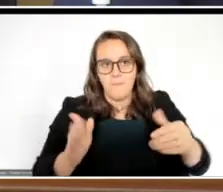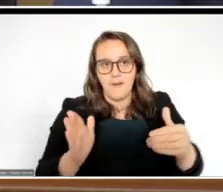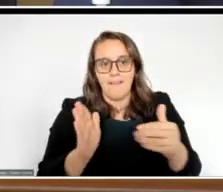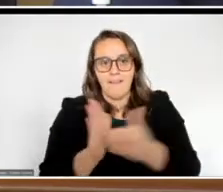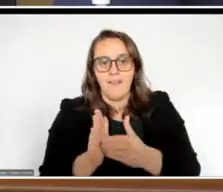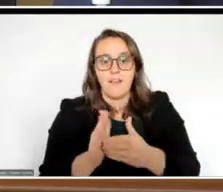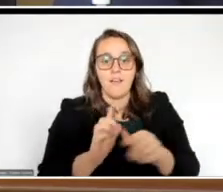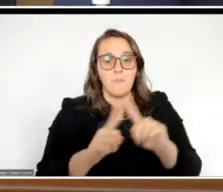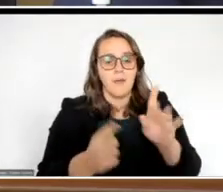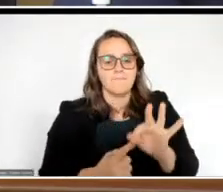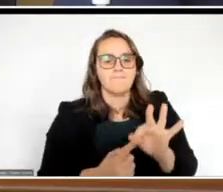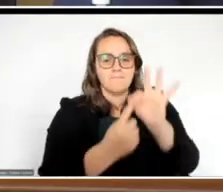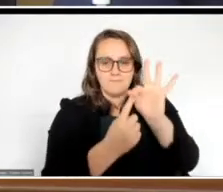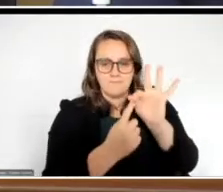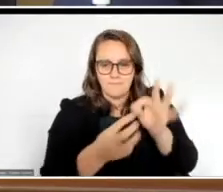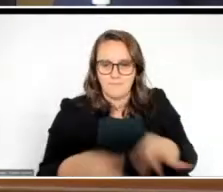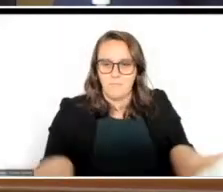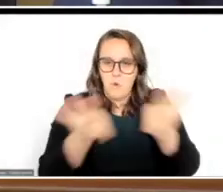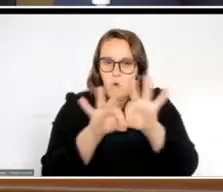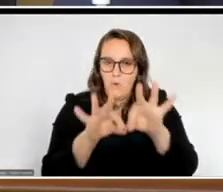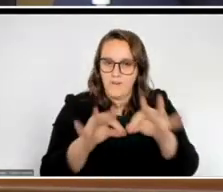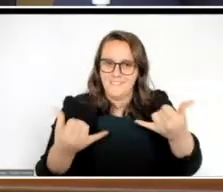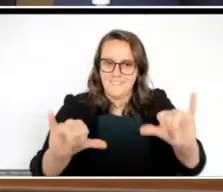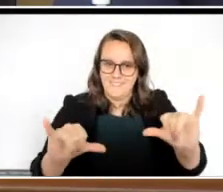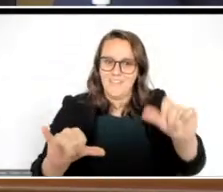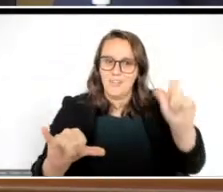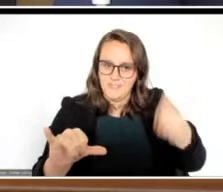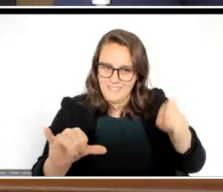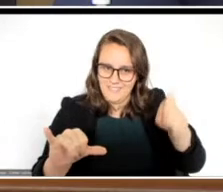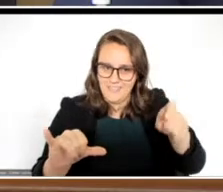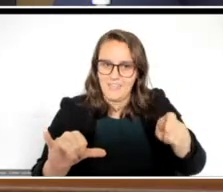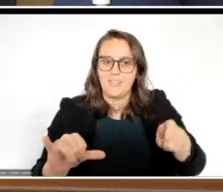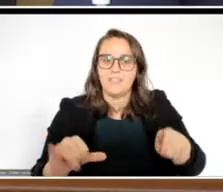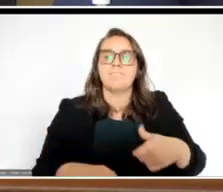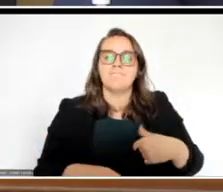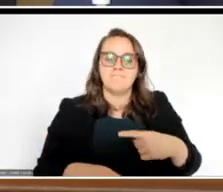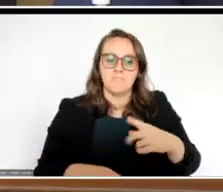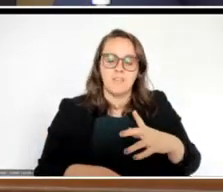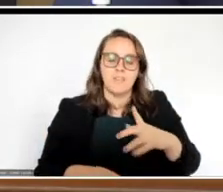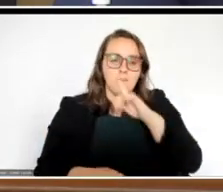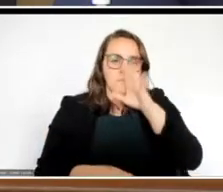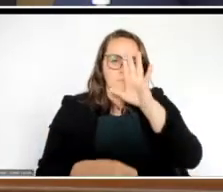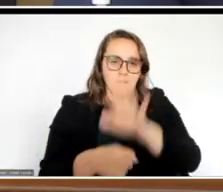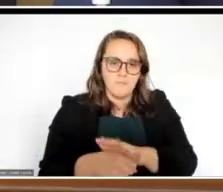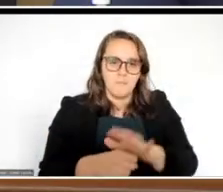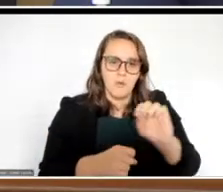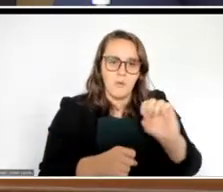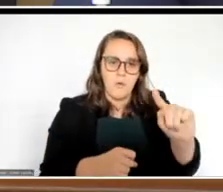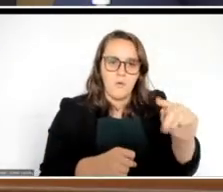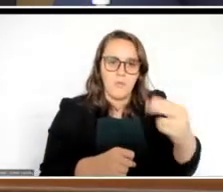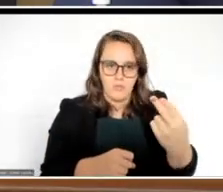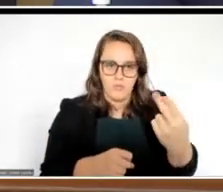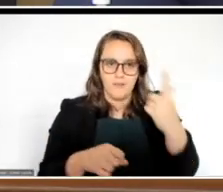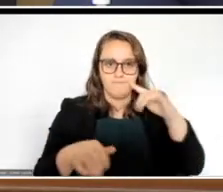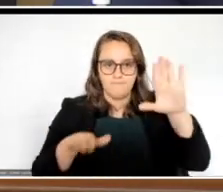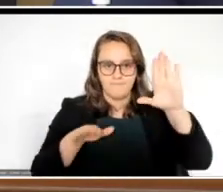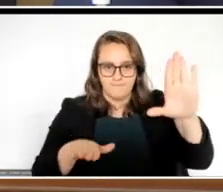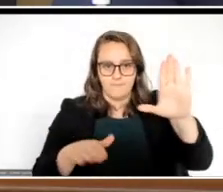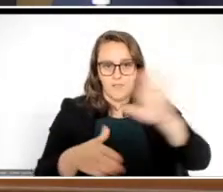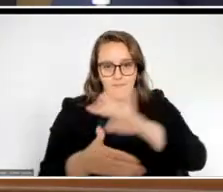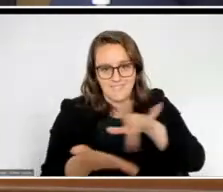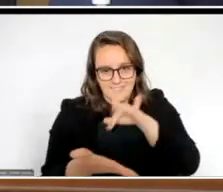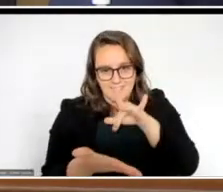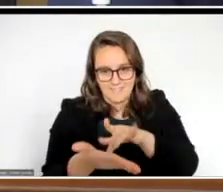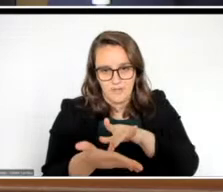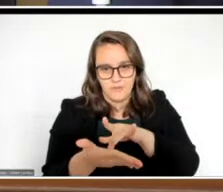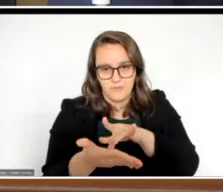remains. We must seek the testimony under oath of January 6th central player. More